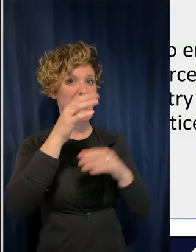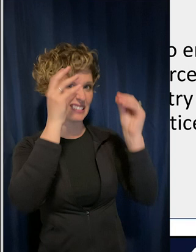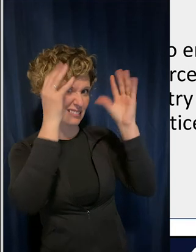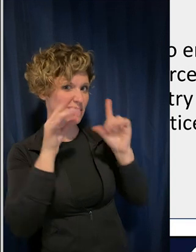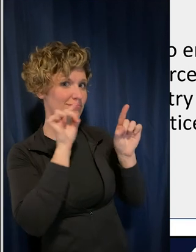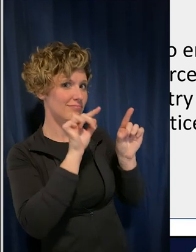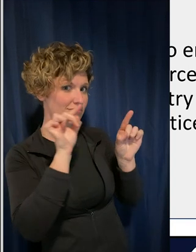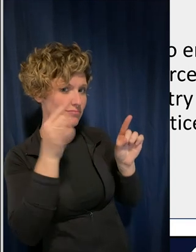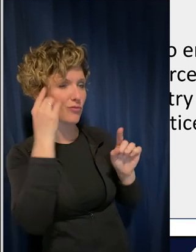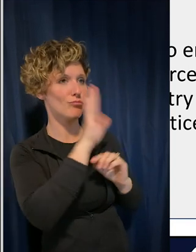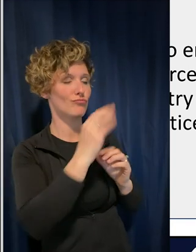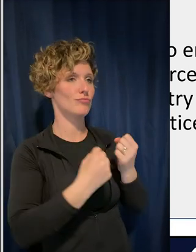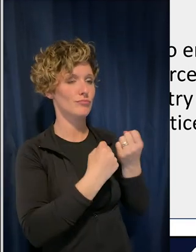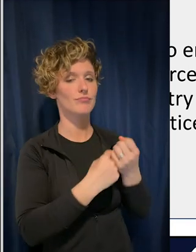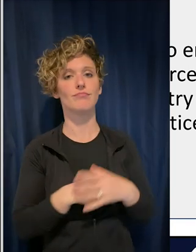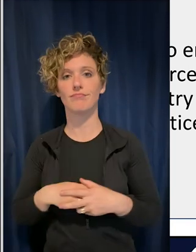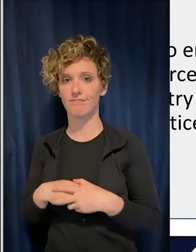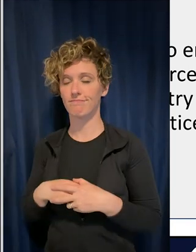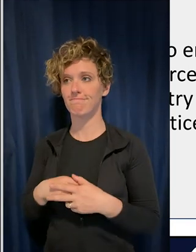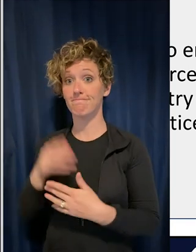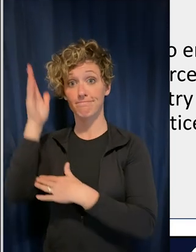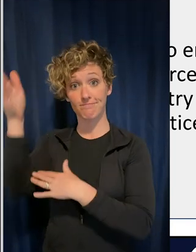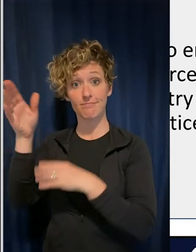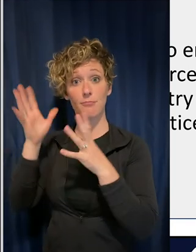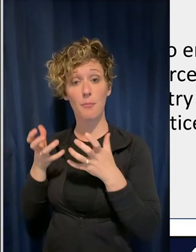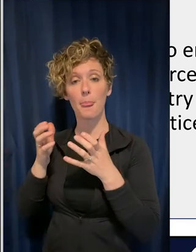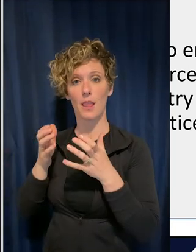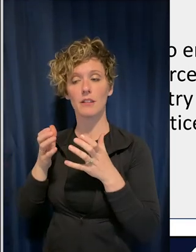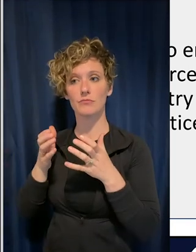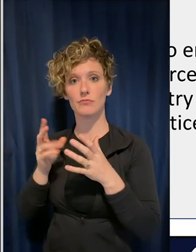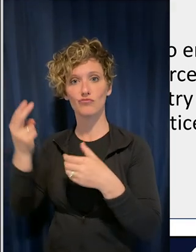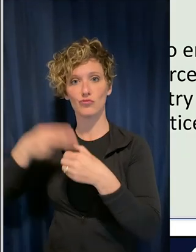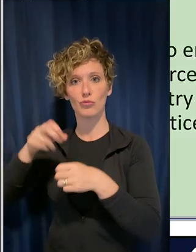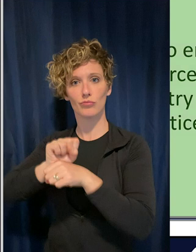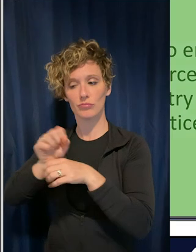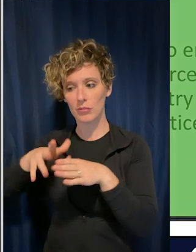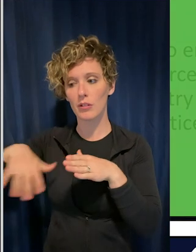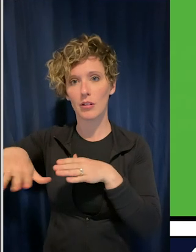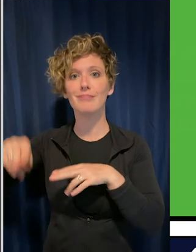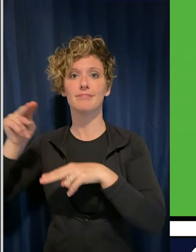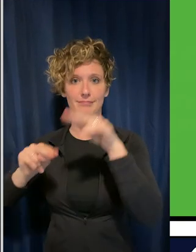In the future, Jack plans to enter the workforce through a carpentry apprenticeship.